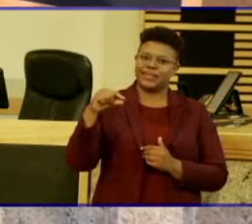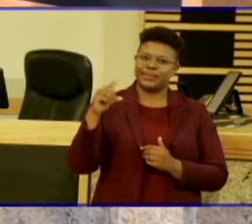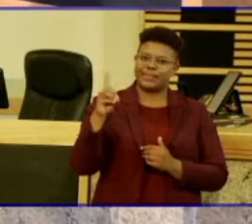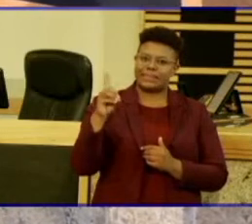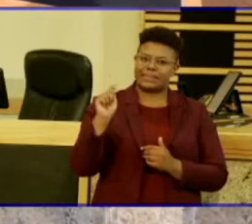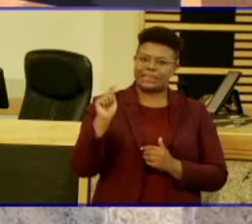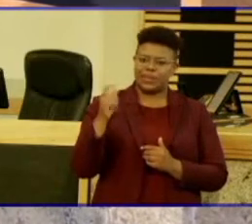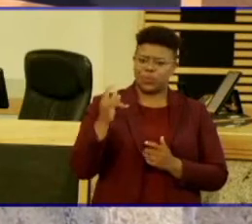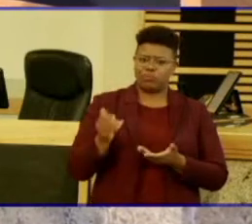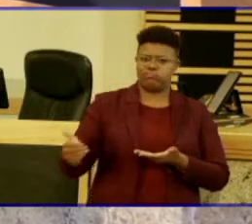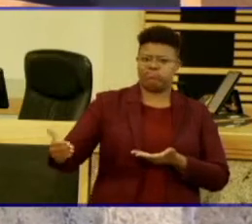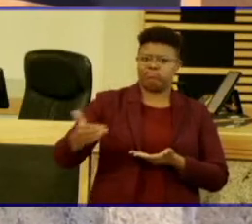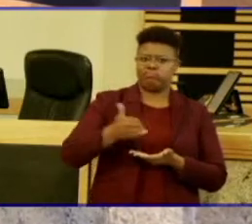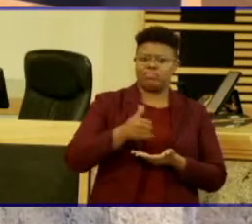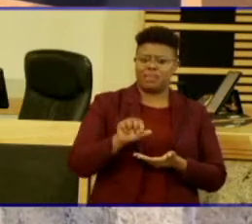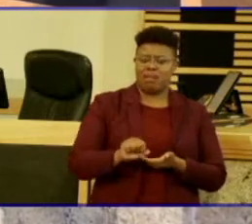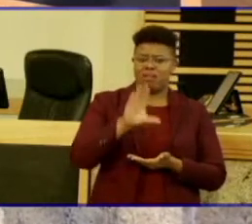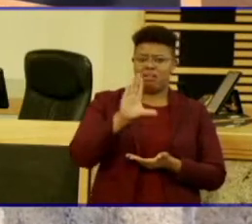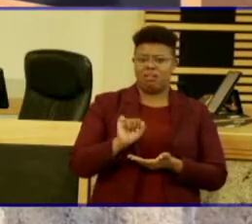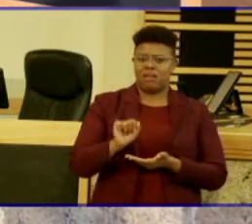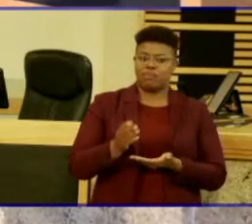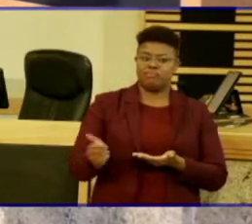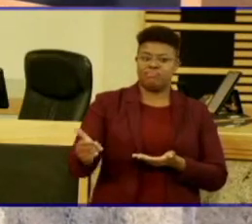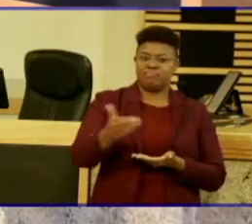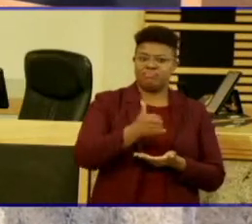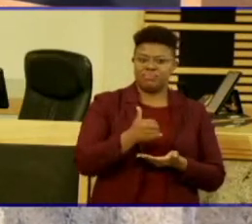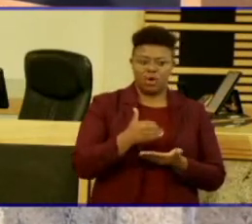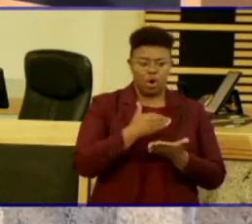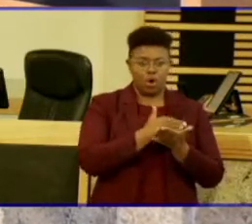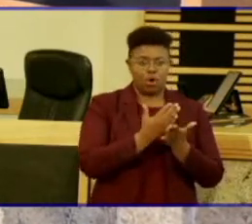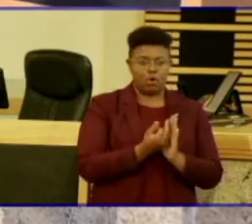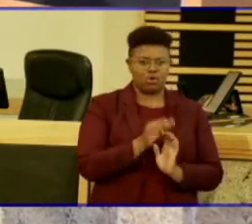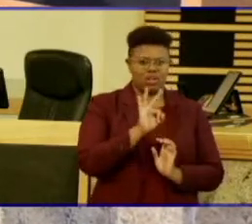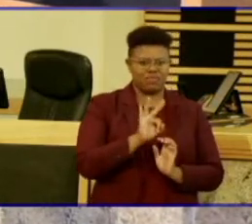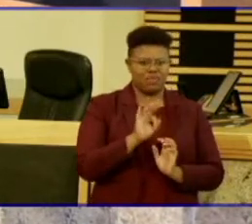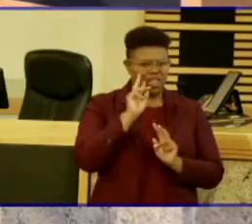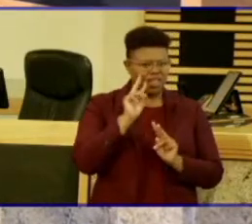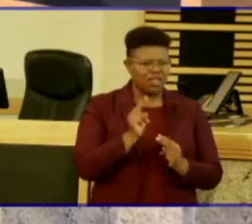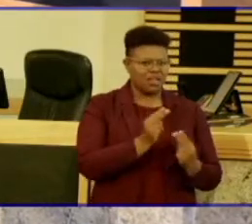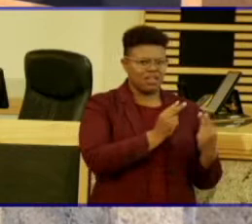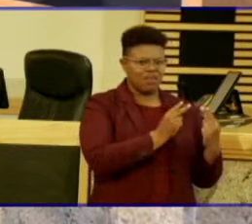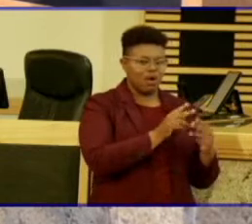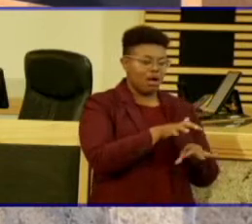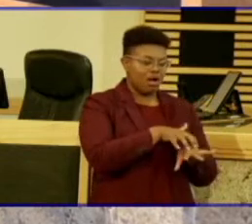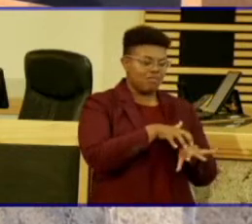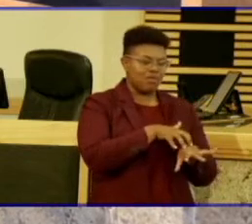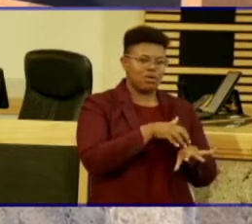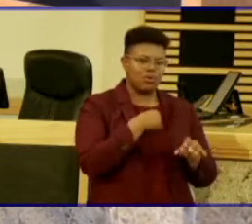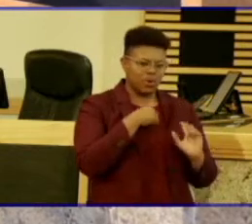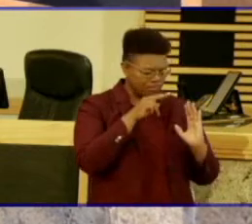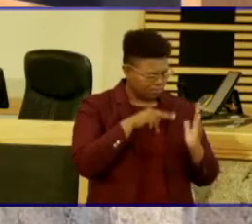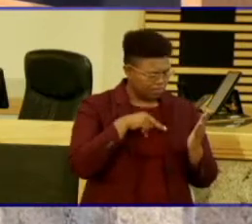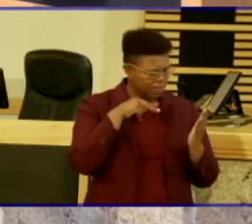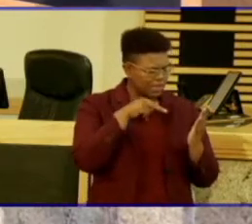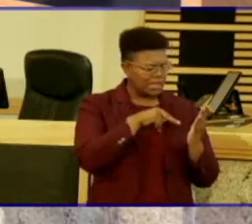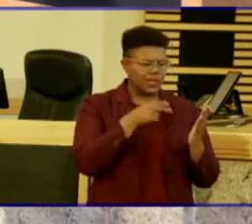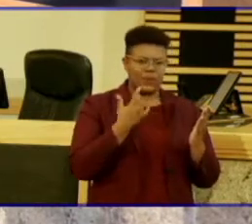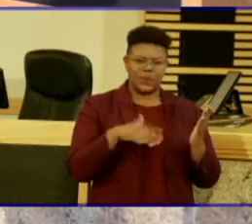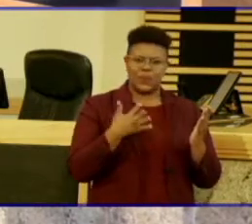pandemic. According to the Coratry Review, in the primary sector, agriculture increased by